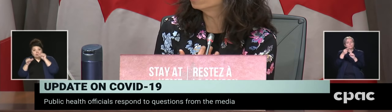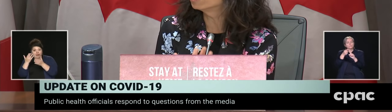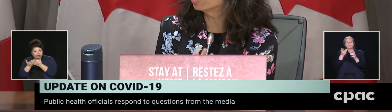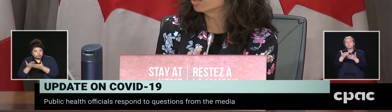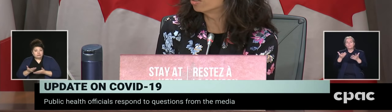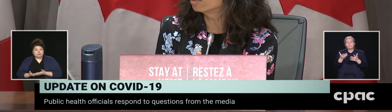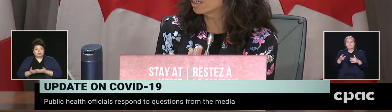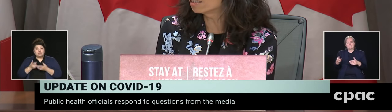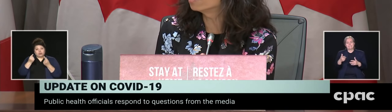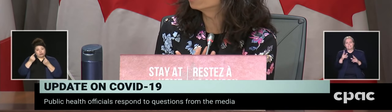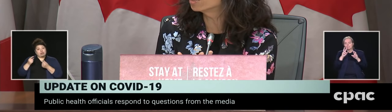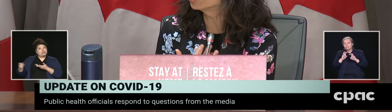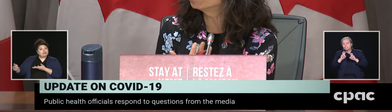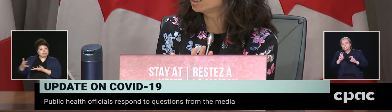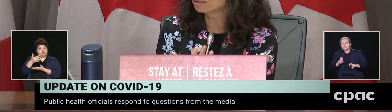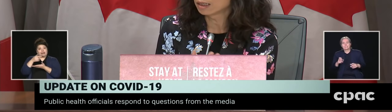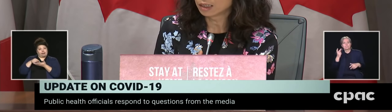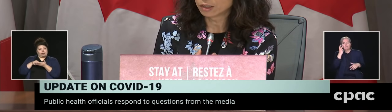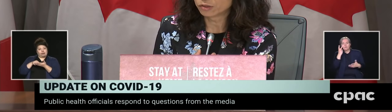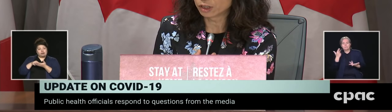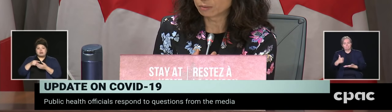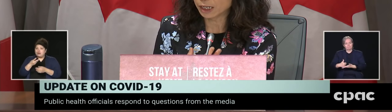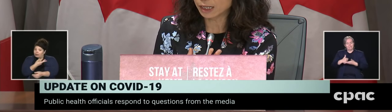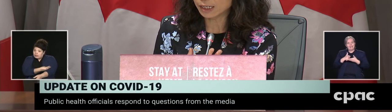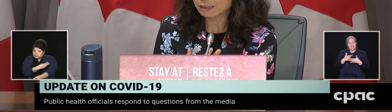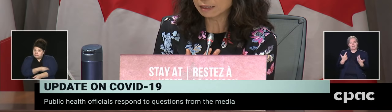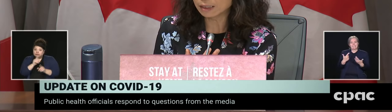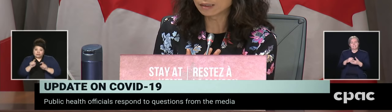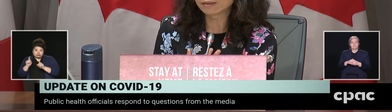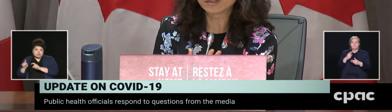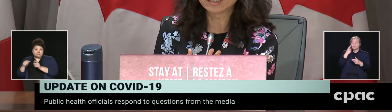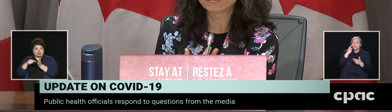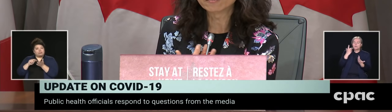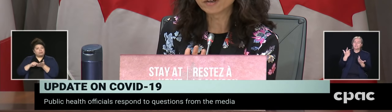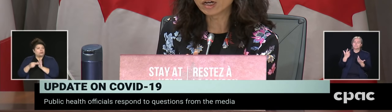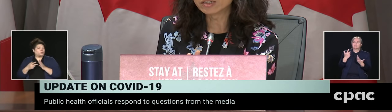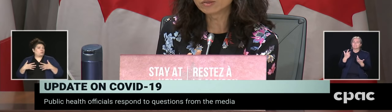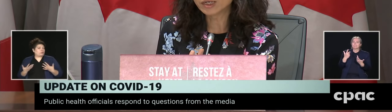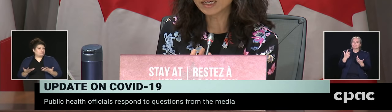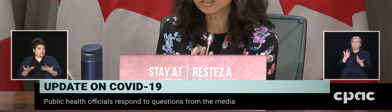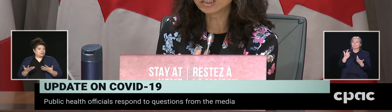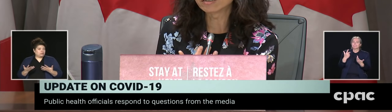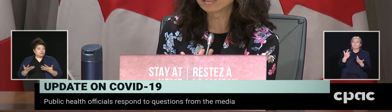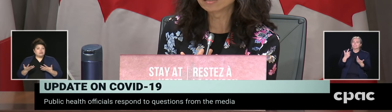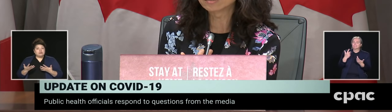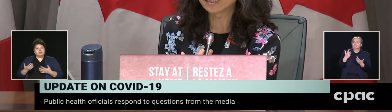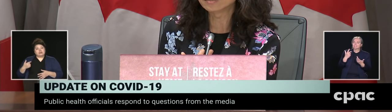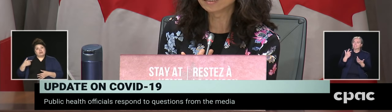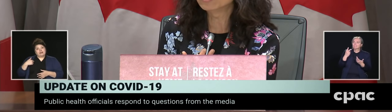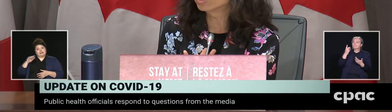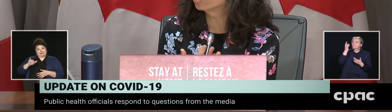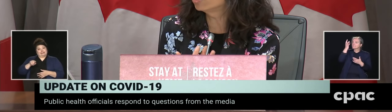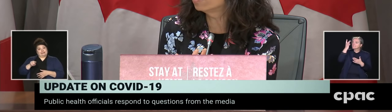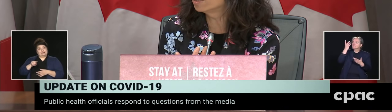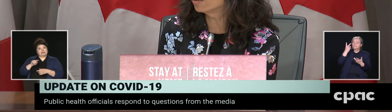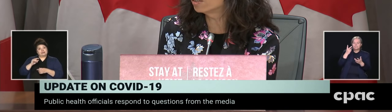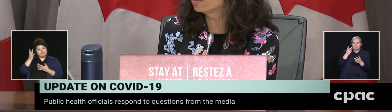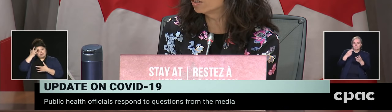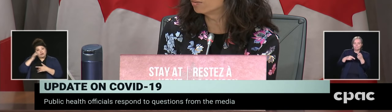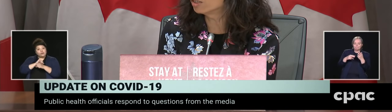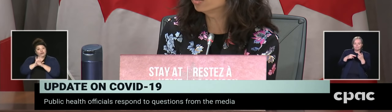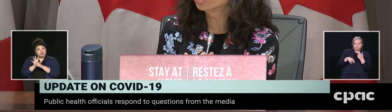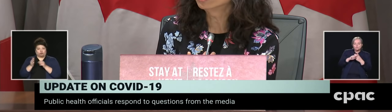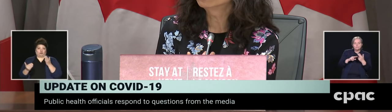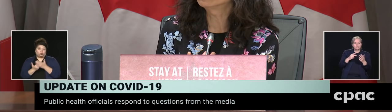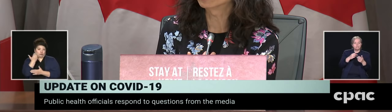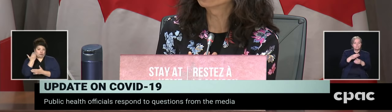what serological testing results mean. So by that, I said it is a very novel virus. We actually don't understand the immunology of this virus